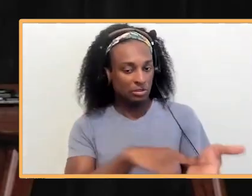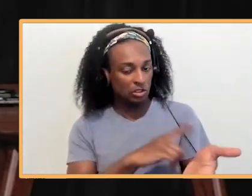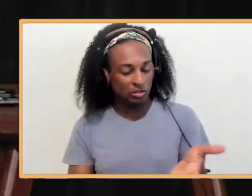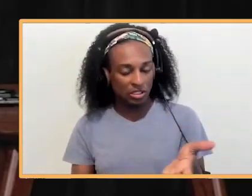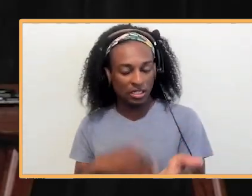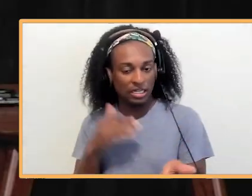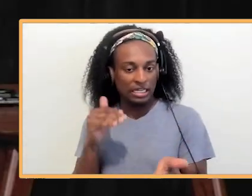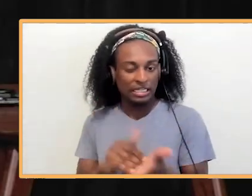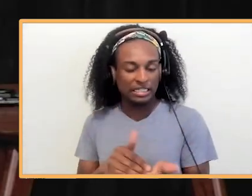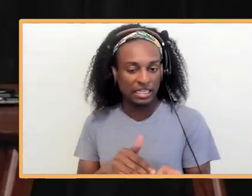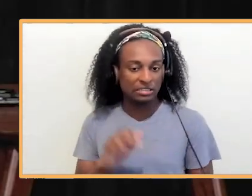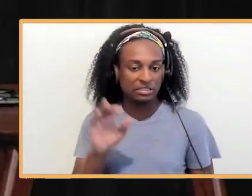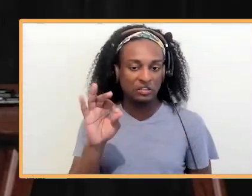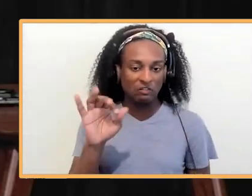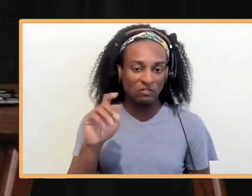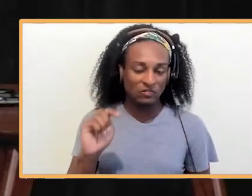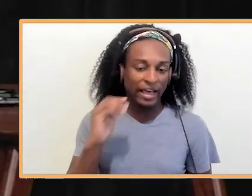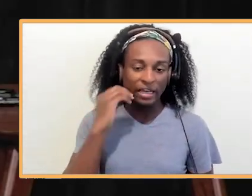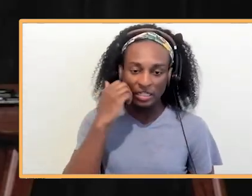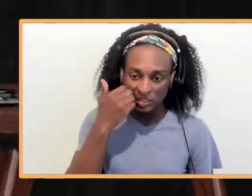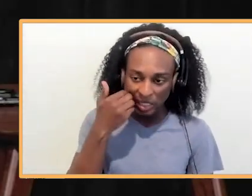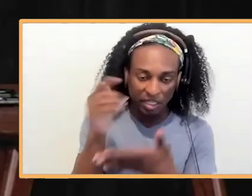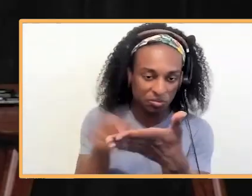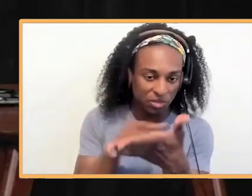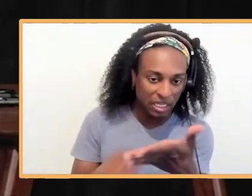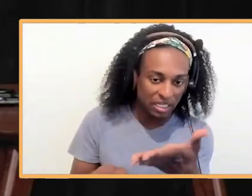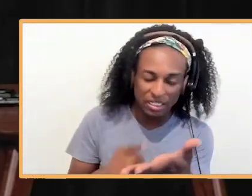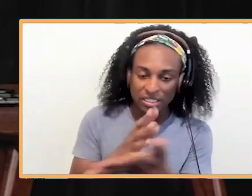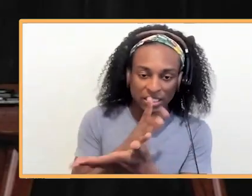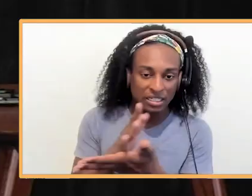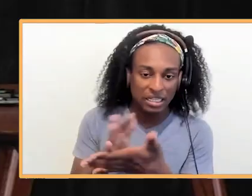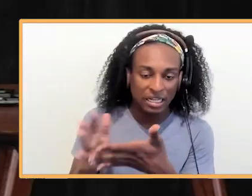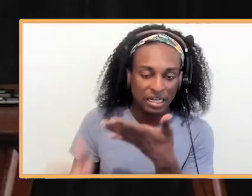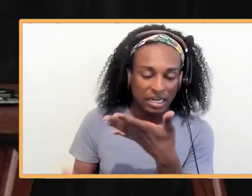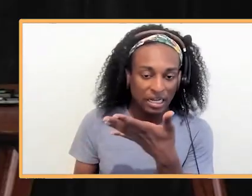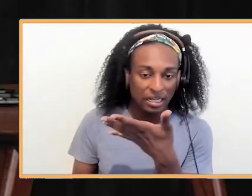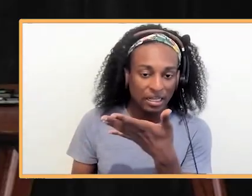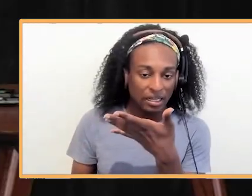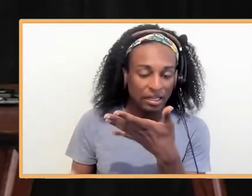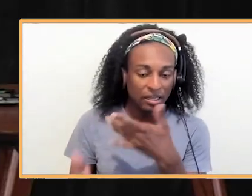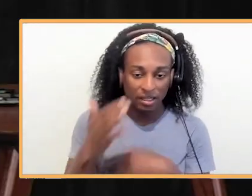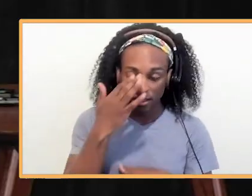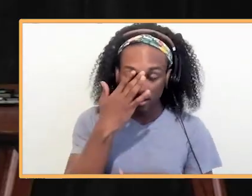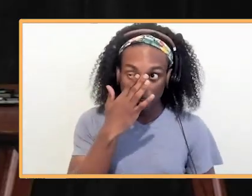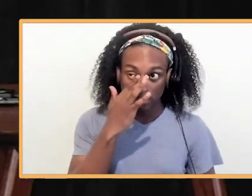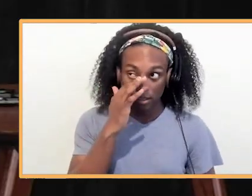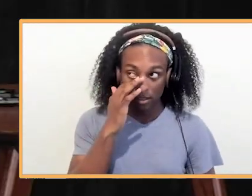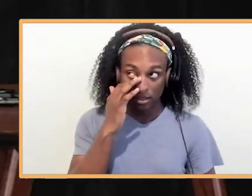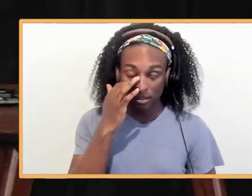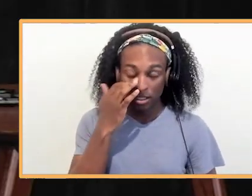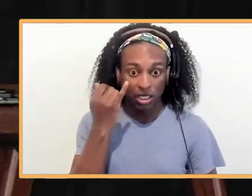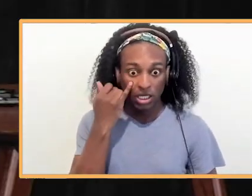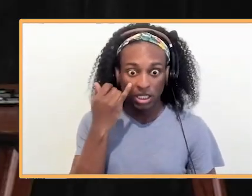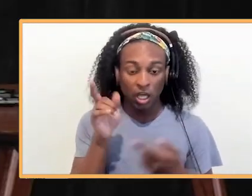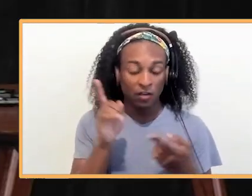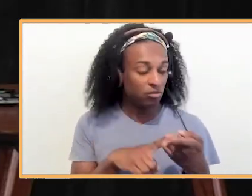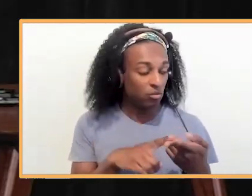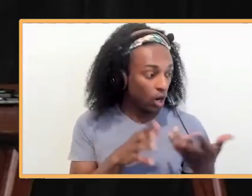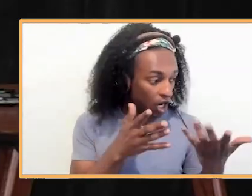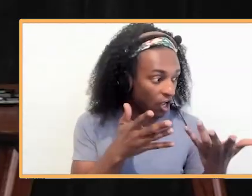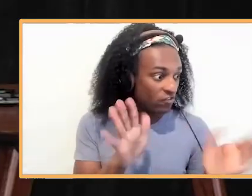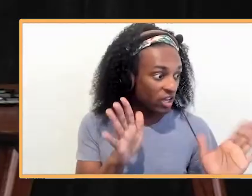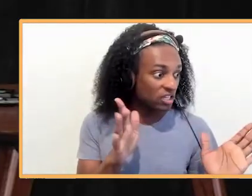if I, at the end of the day, do not feel exhausted by the effort that I have expended, I think I'm